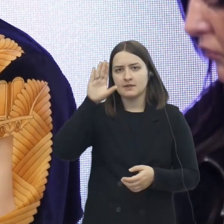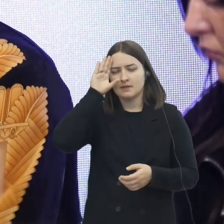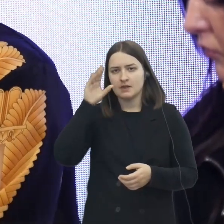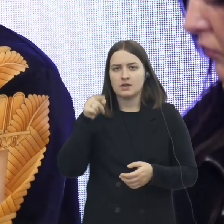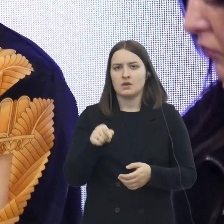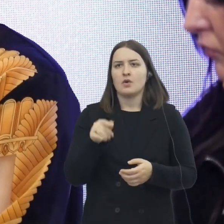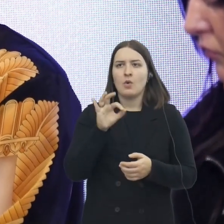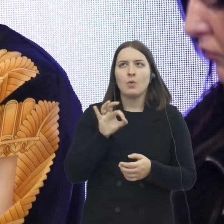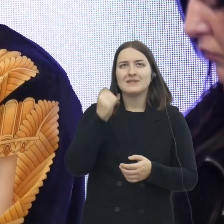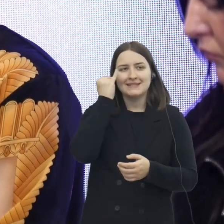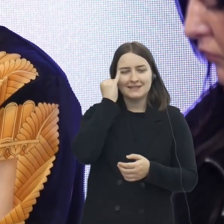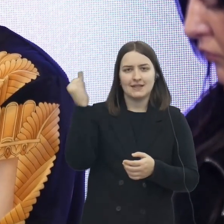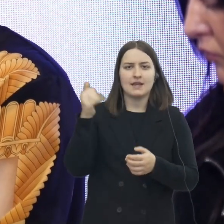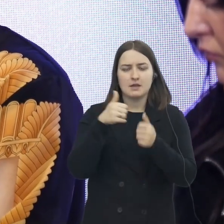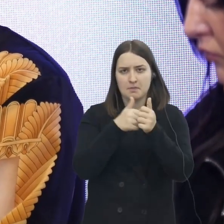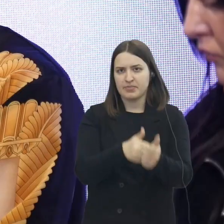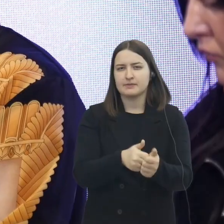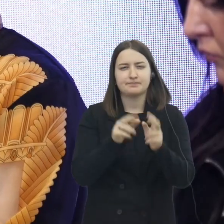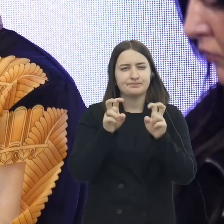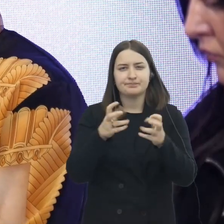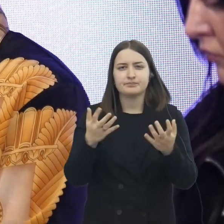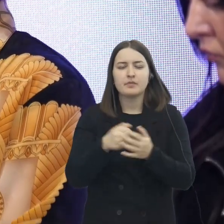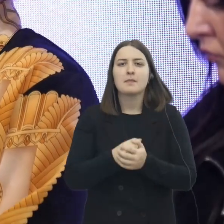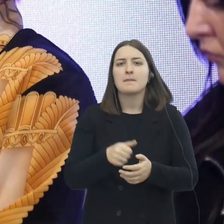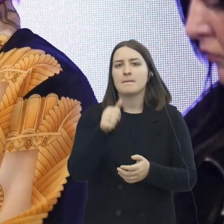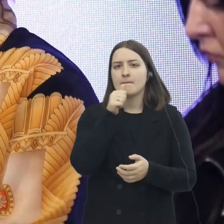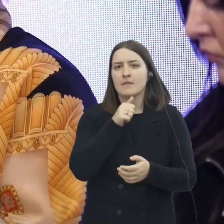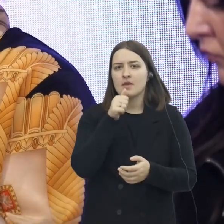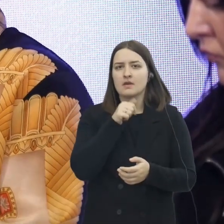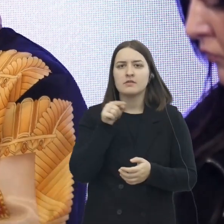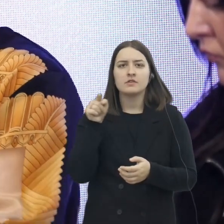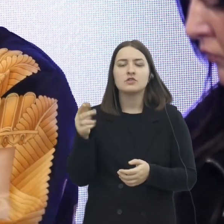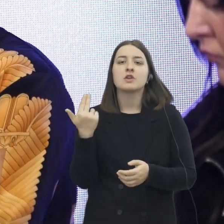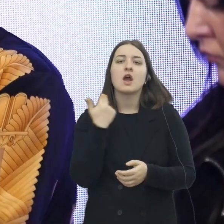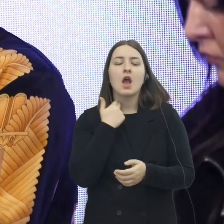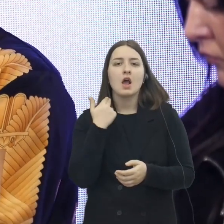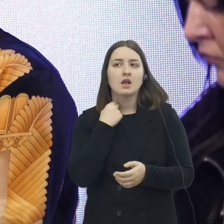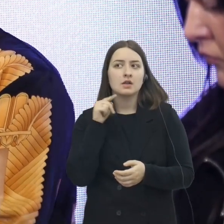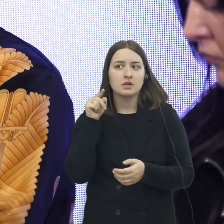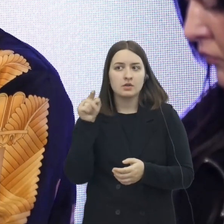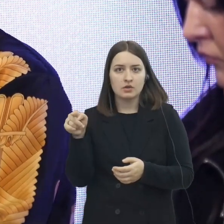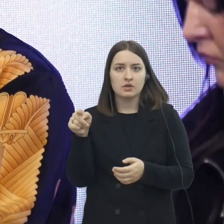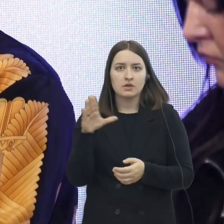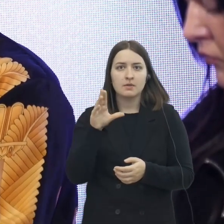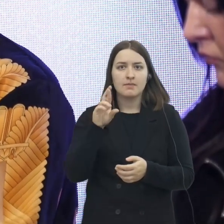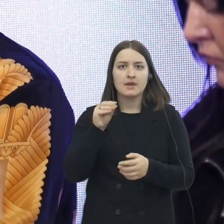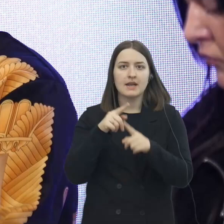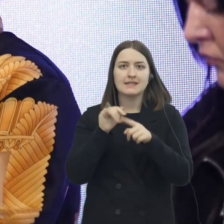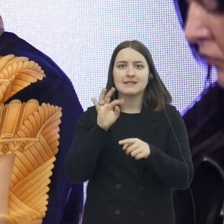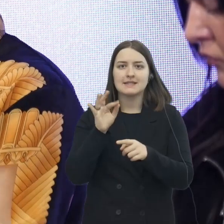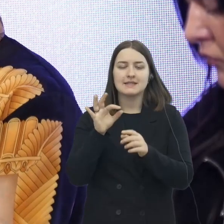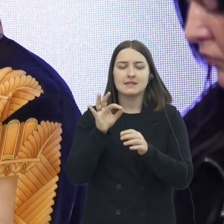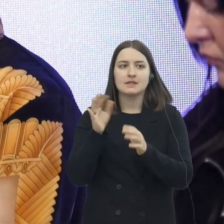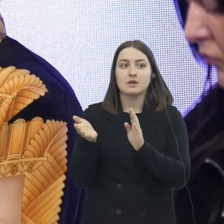the Brexit, it was East European workers. And then when after Brexit, for example, the East European workers are gone, now